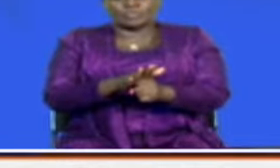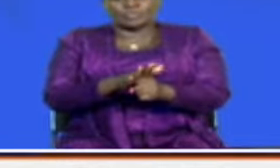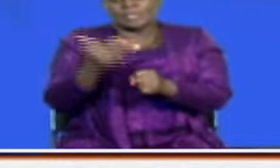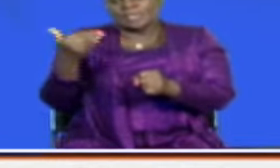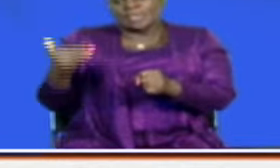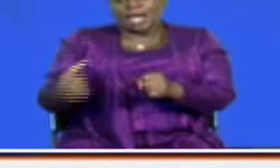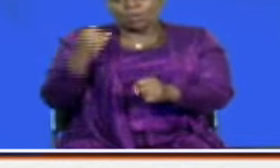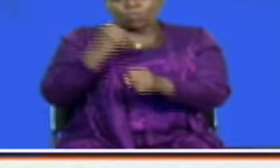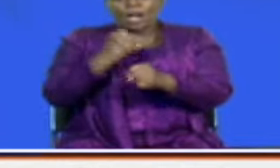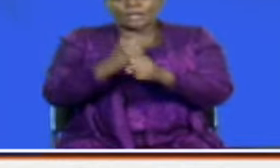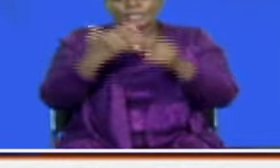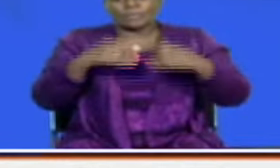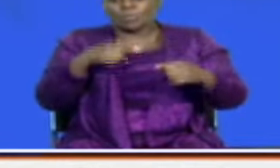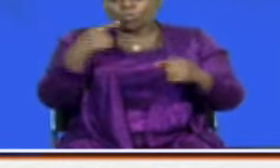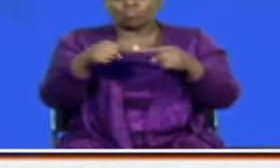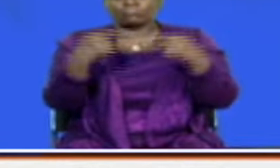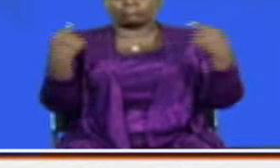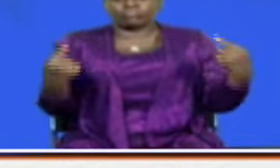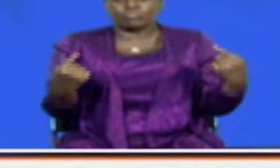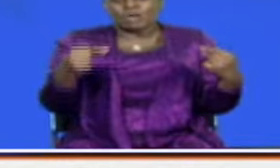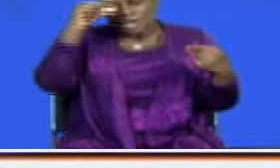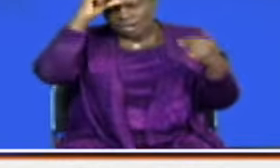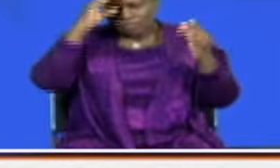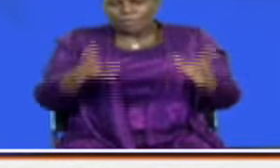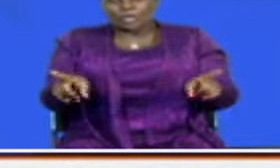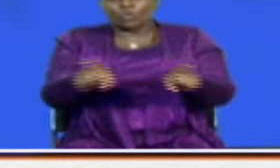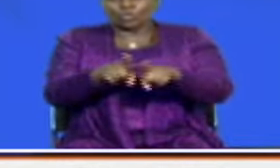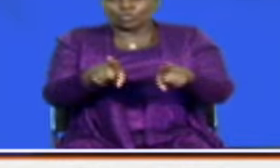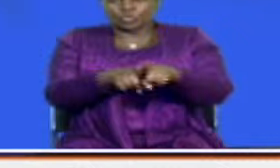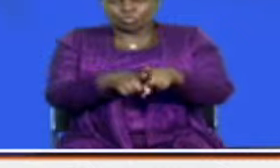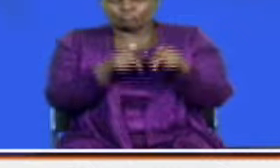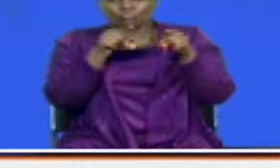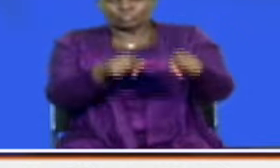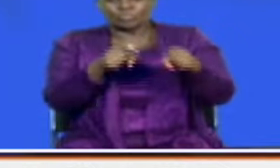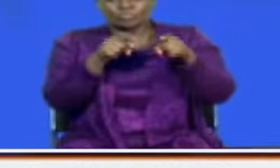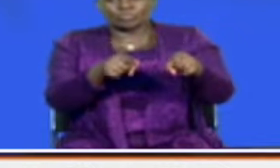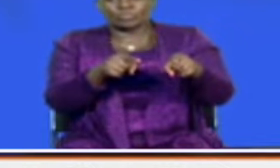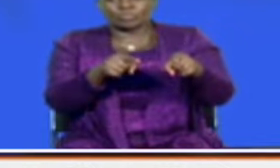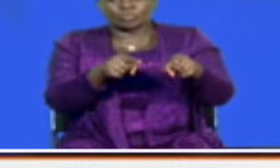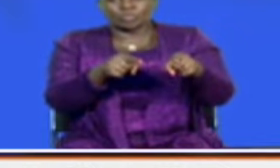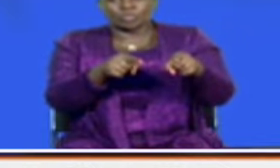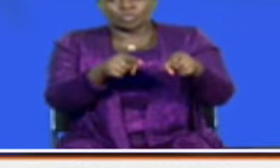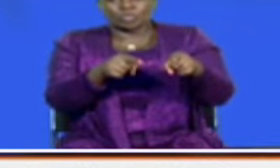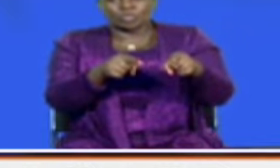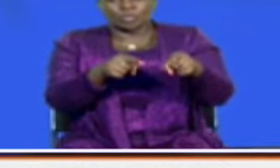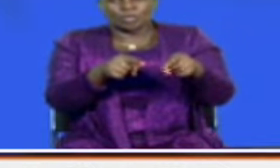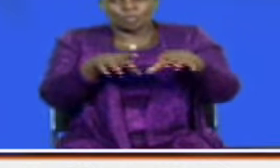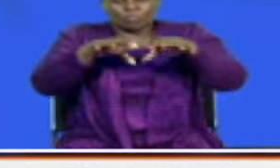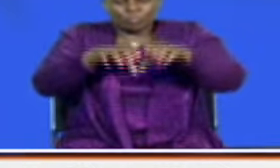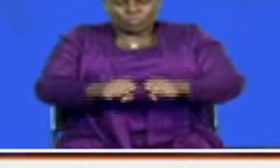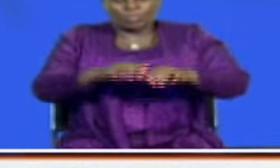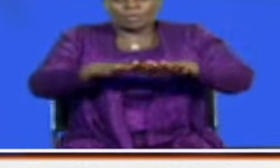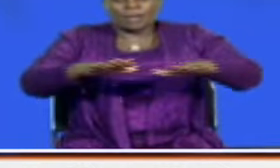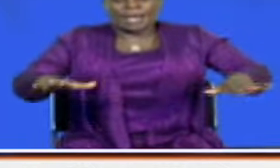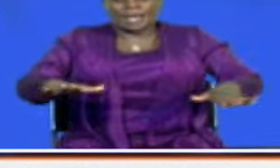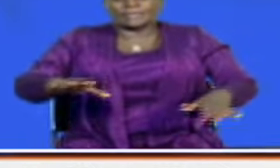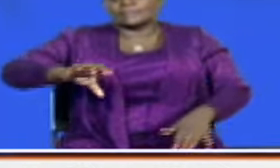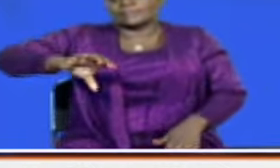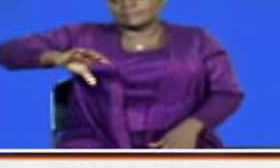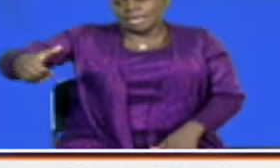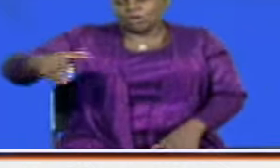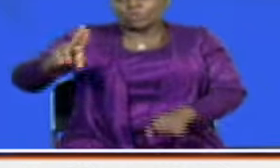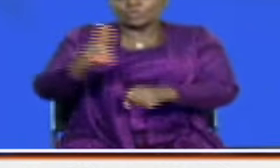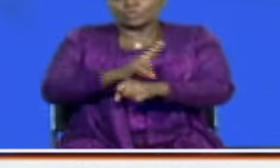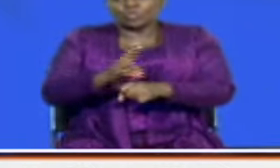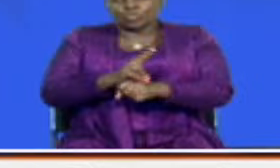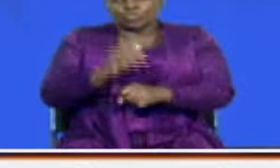junior officers who disagrees with him. The governor is also accused of leading a mob to seize private land in Kericho town that is used